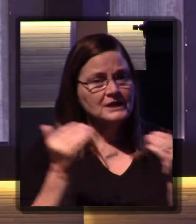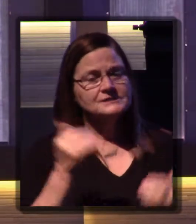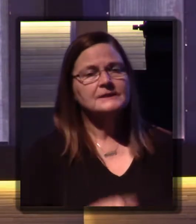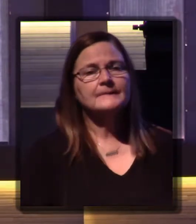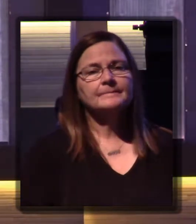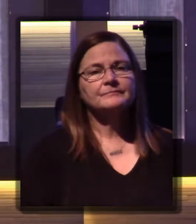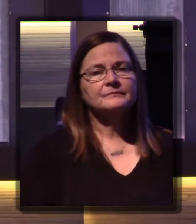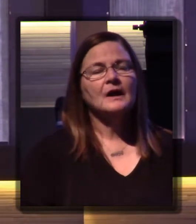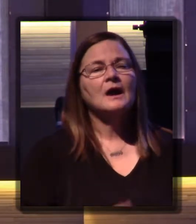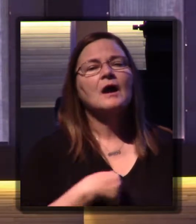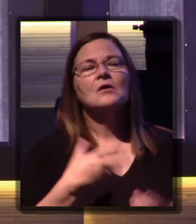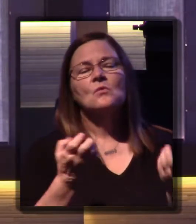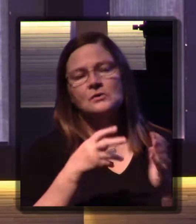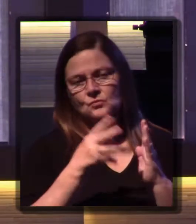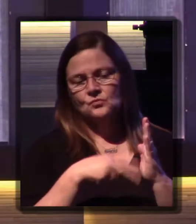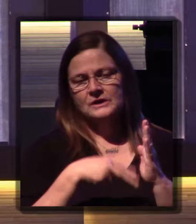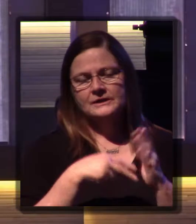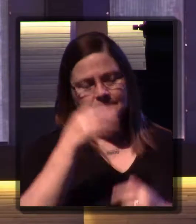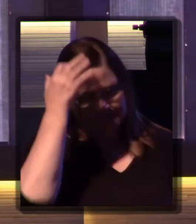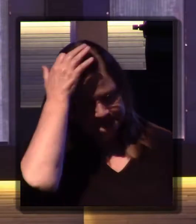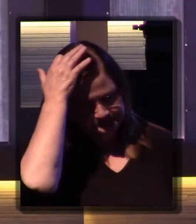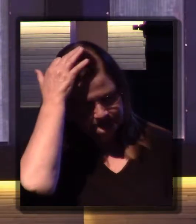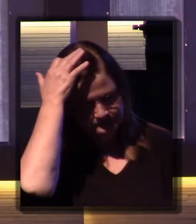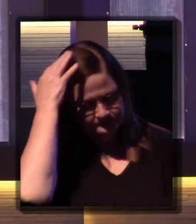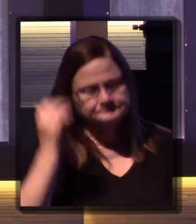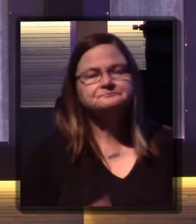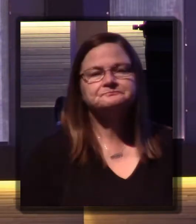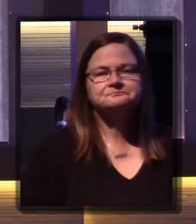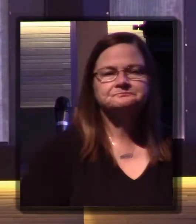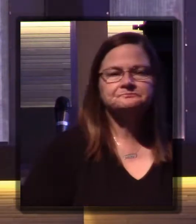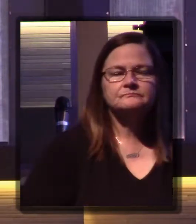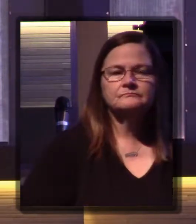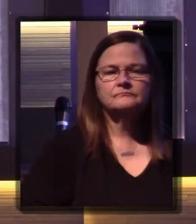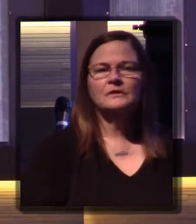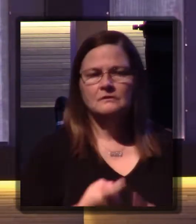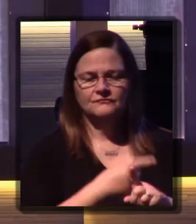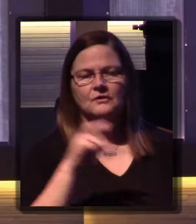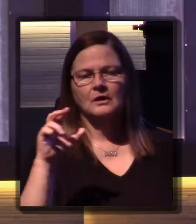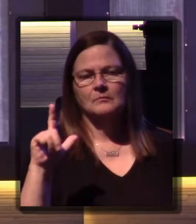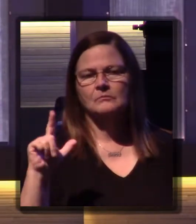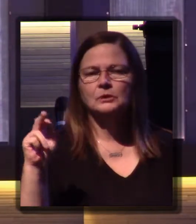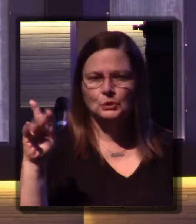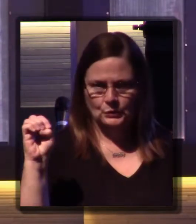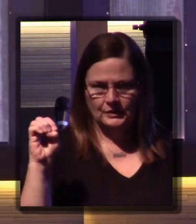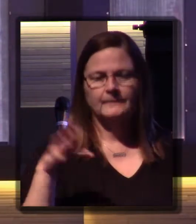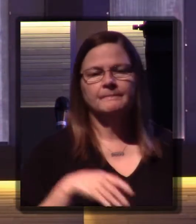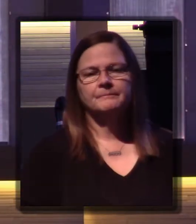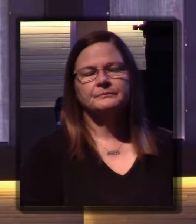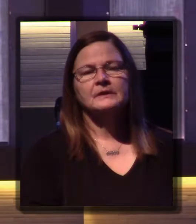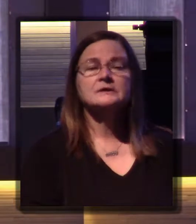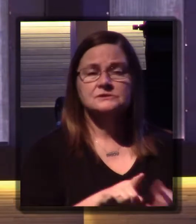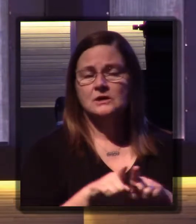rule justly. And I want to read just a little something out of Luke. This is also mentioned